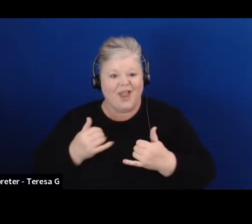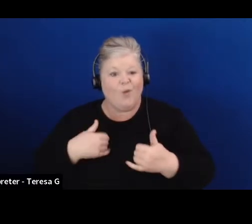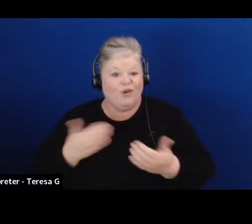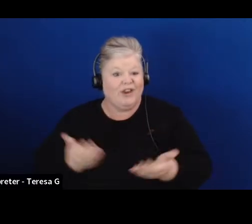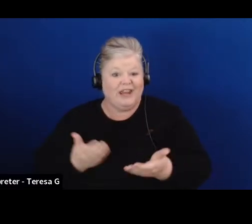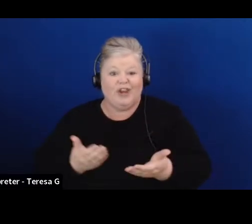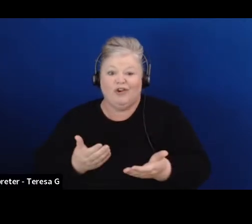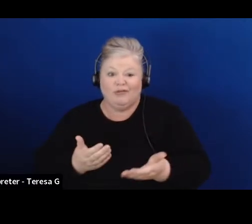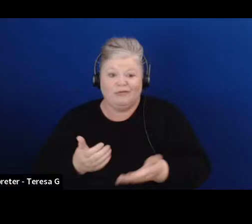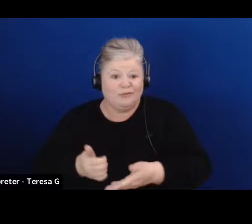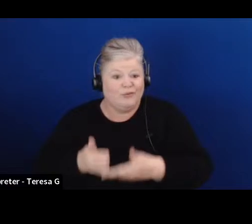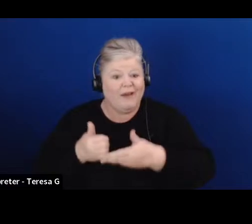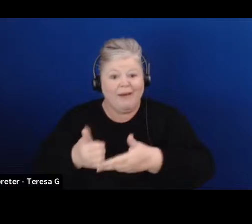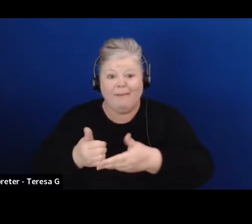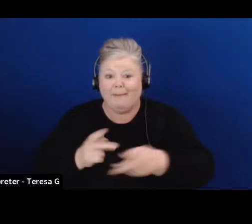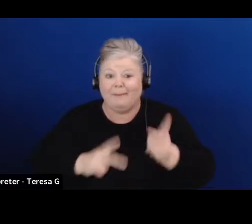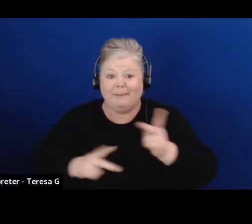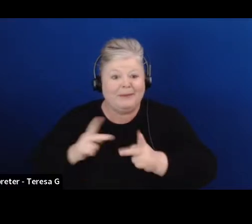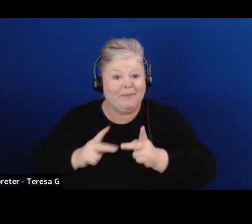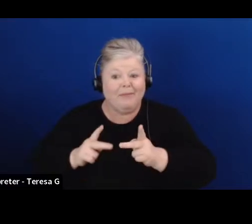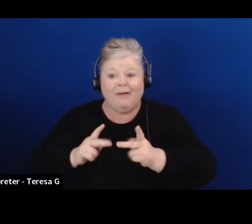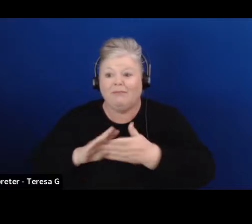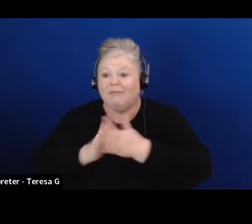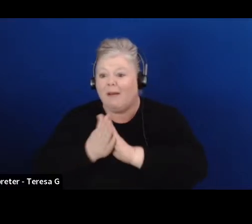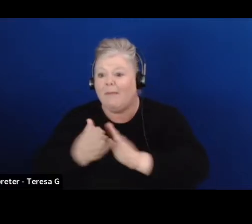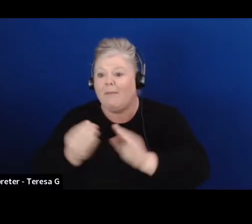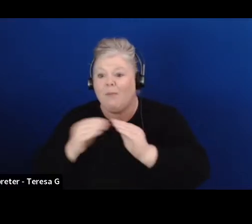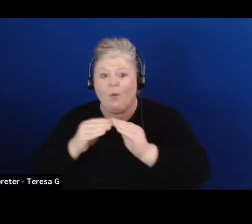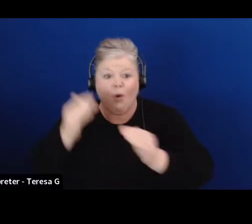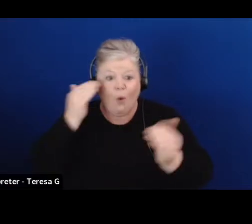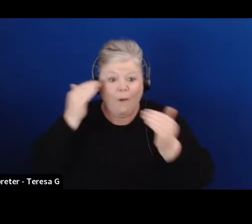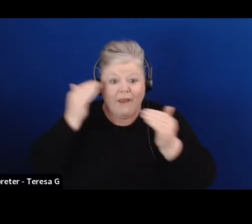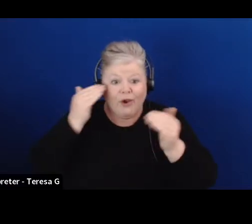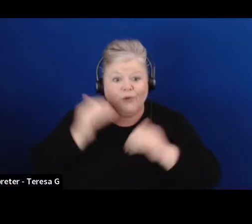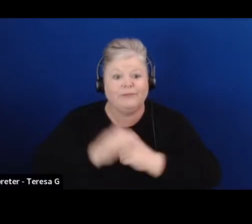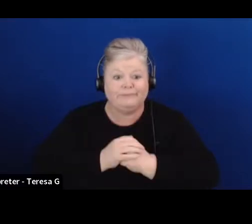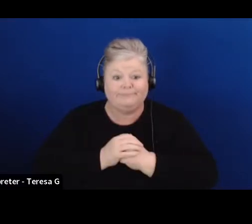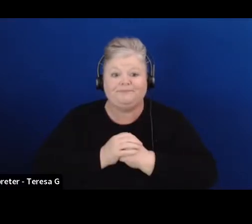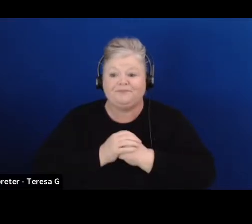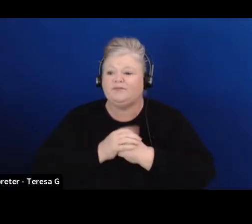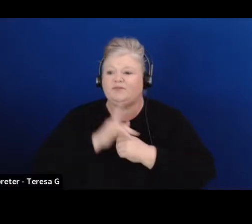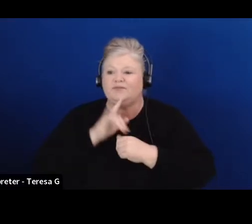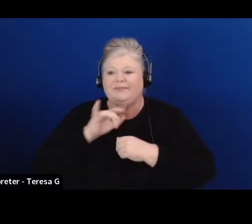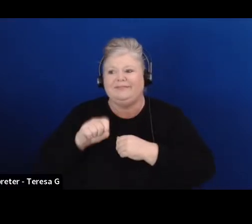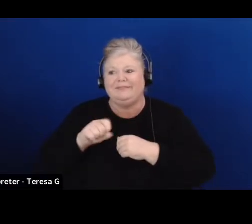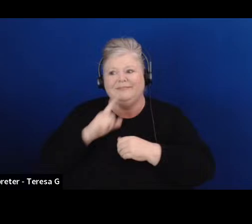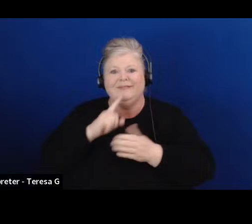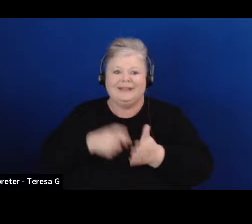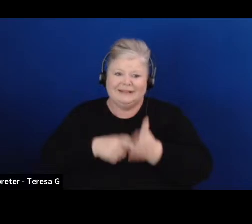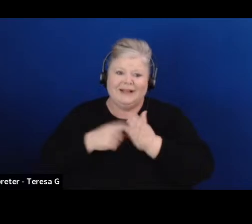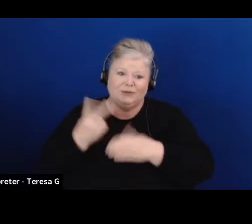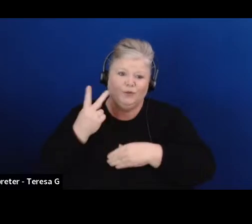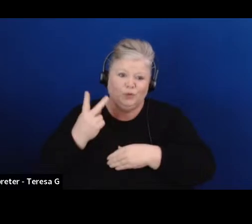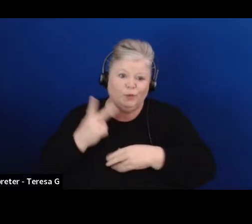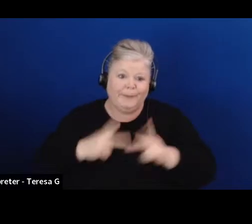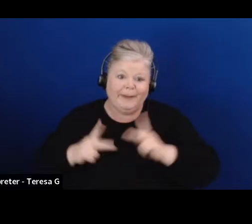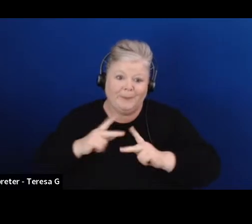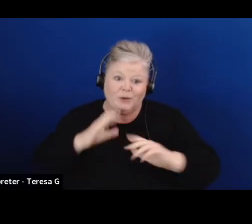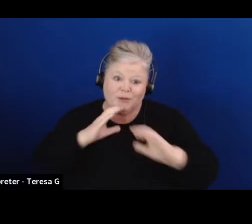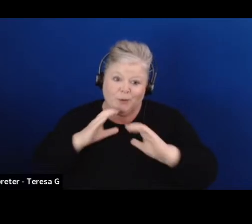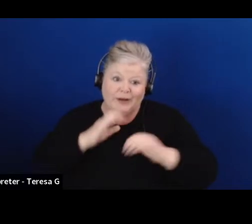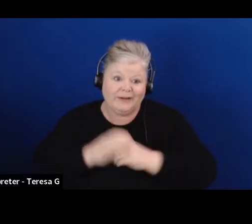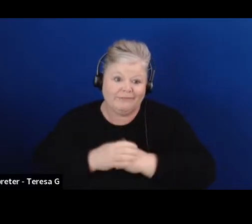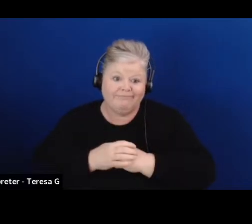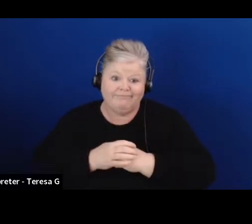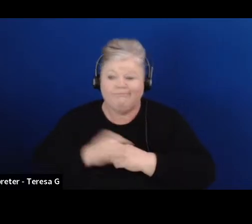people do that, to become more aware. And I think because it really does take two people to communicate. Hard of hearing, no